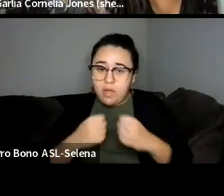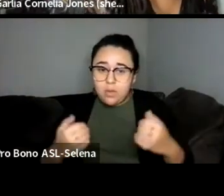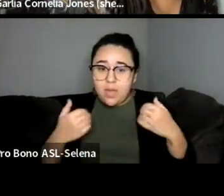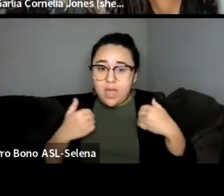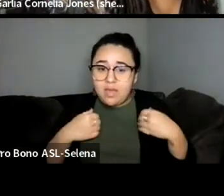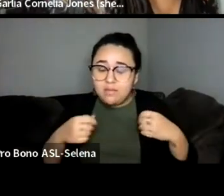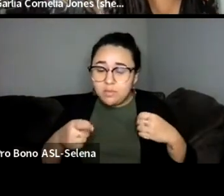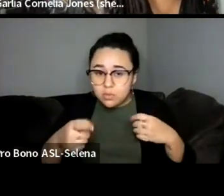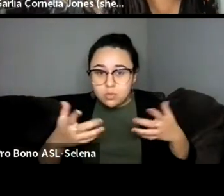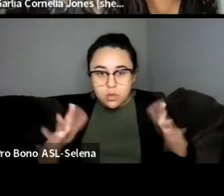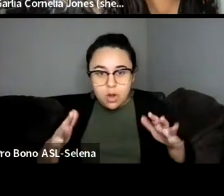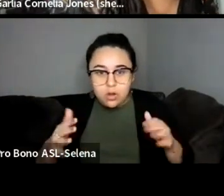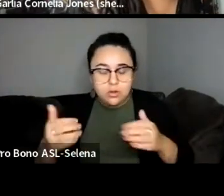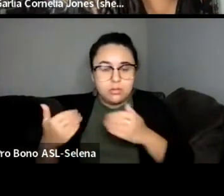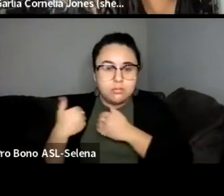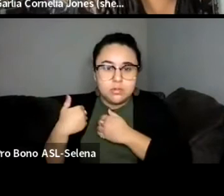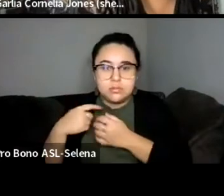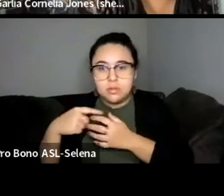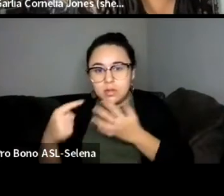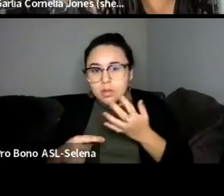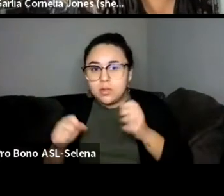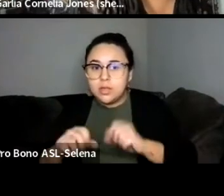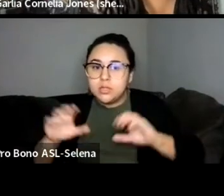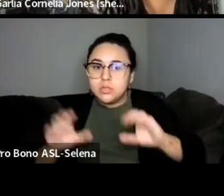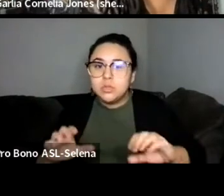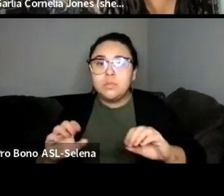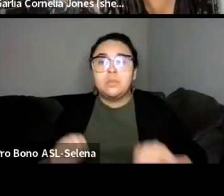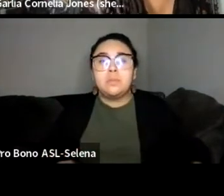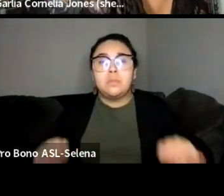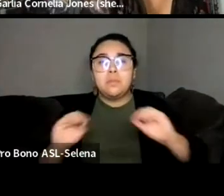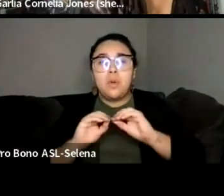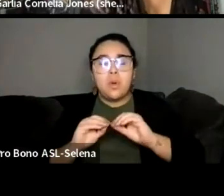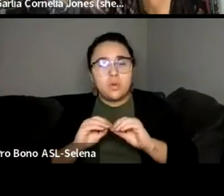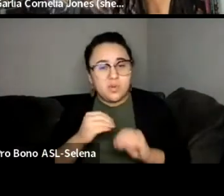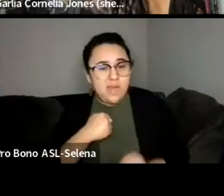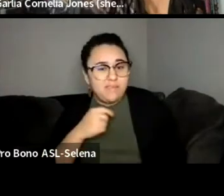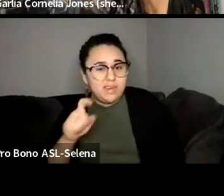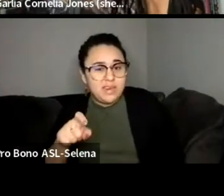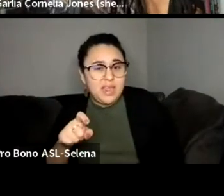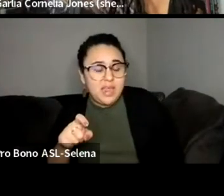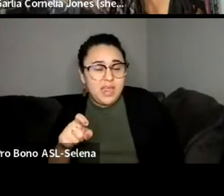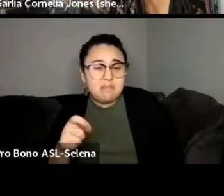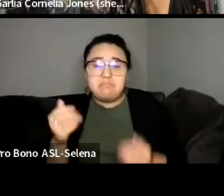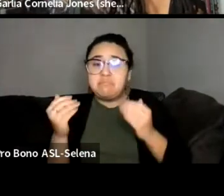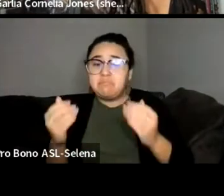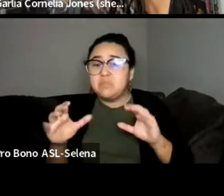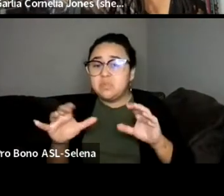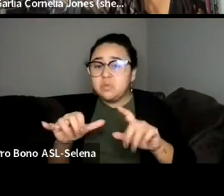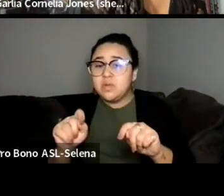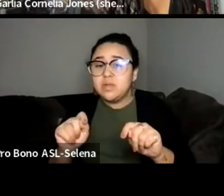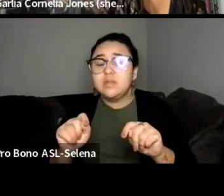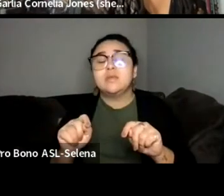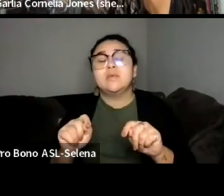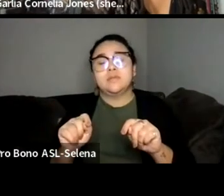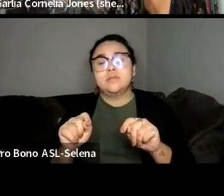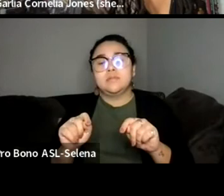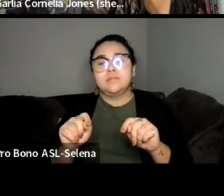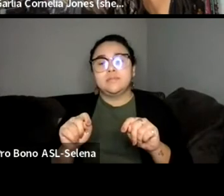more. Like, you just, there's a need for it. And, you know, when it comes